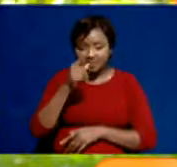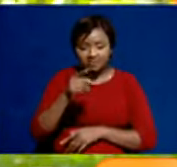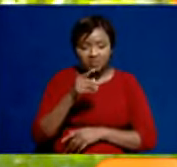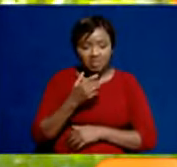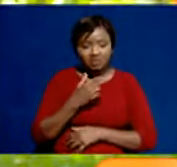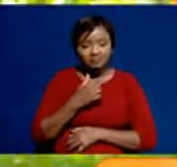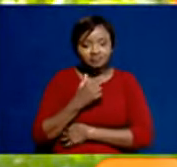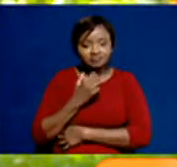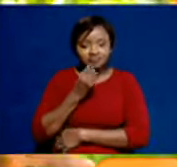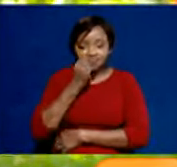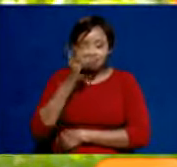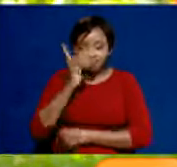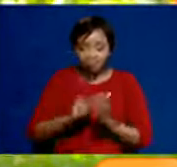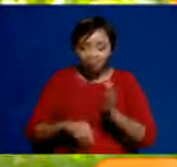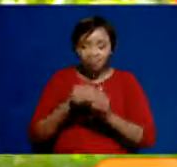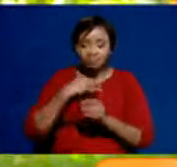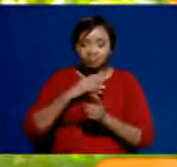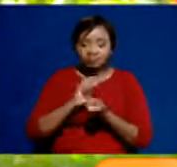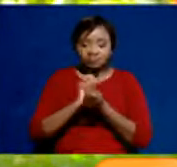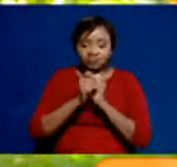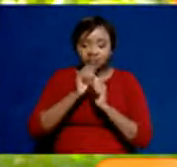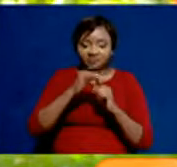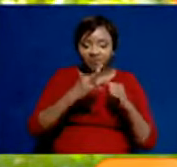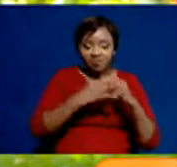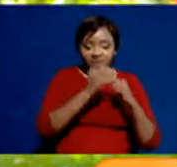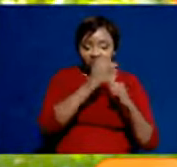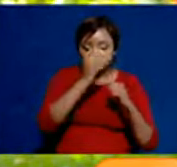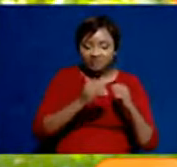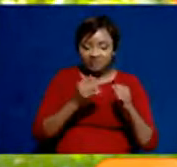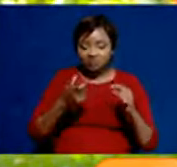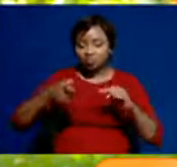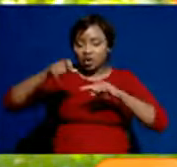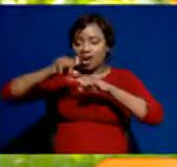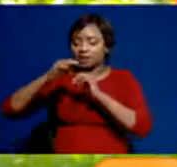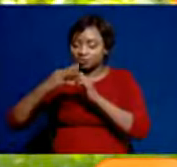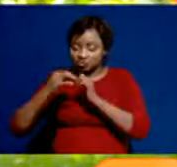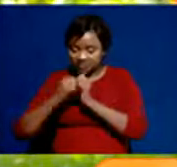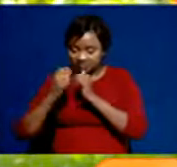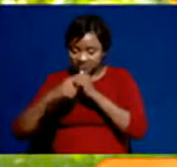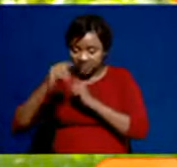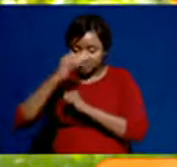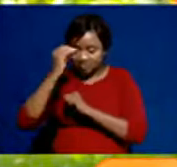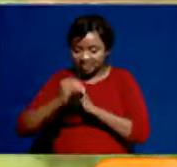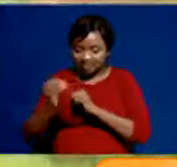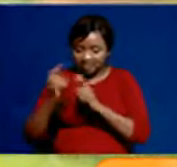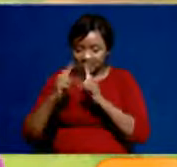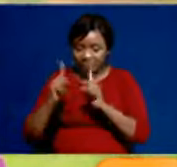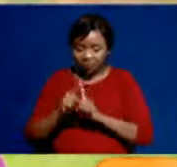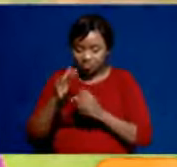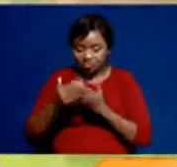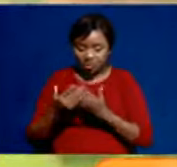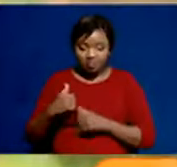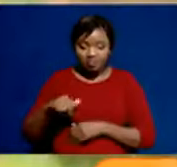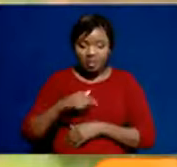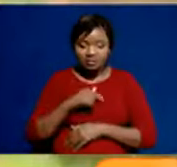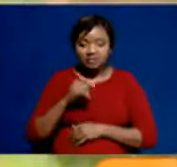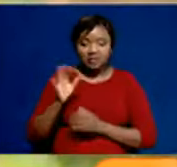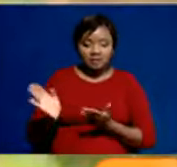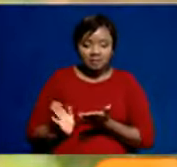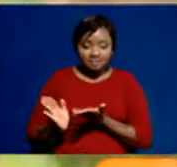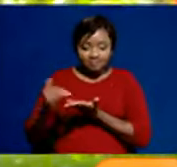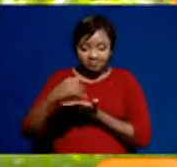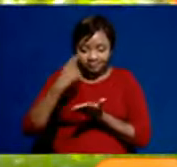of moving from 8% to 16%, partly to raise the revenues, but also to correct some anomalies that had been identified. What would